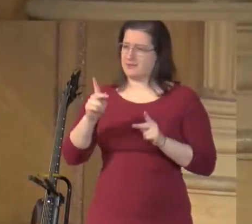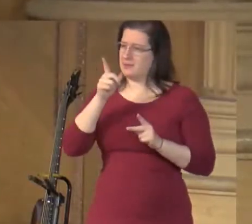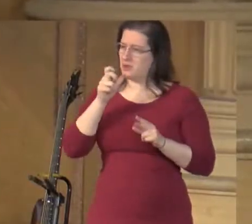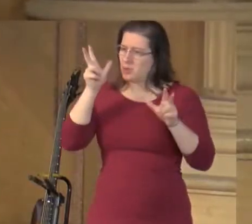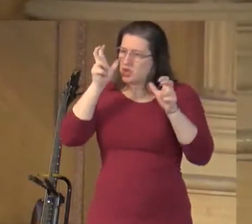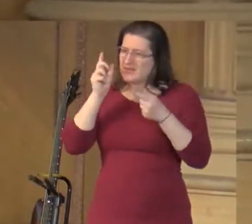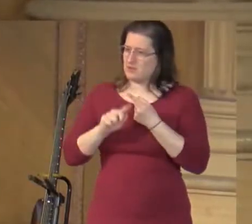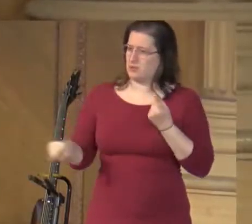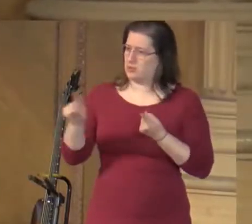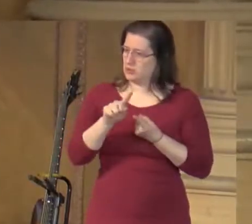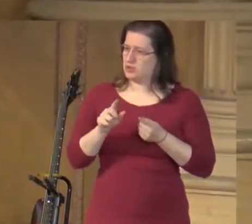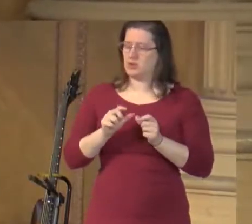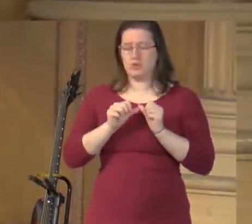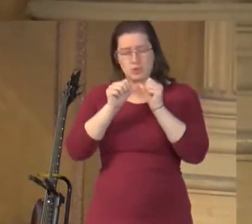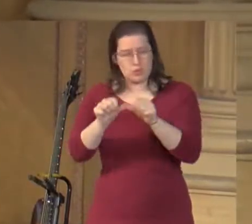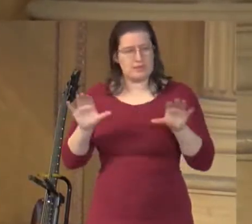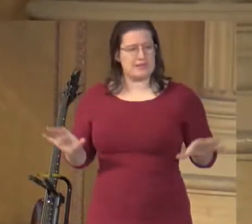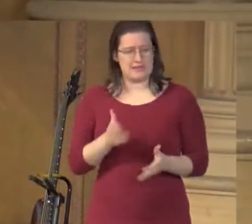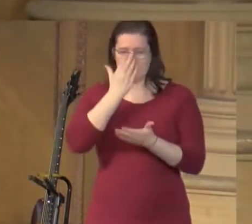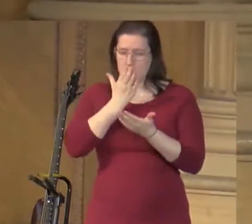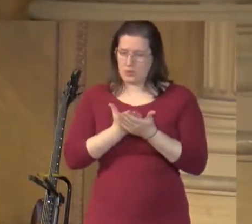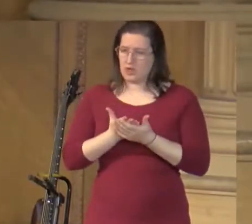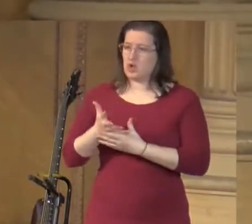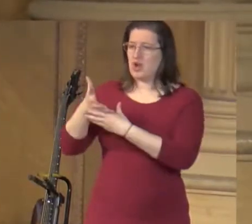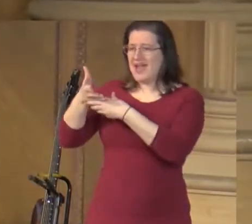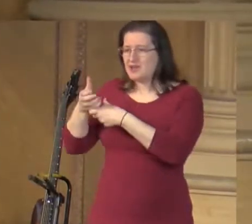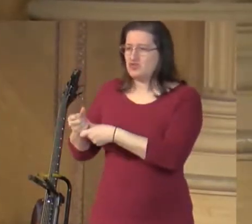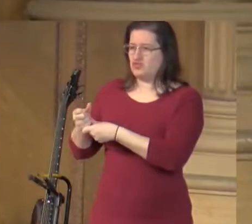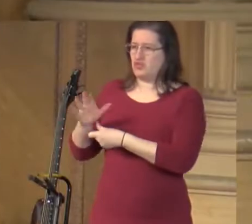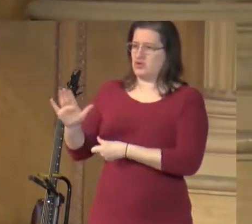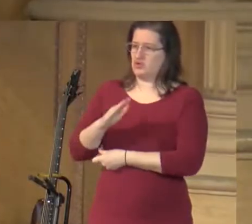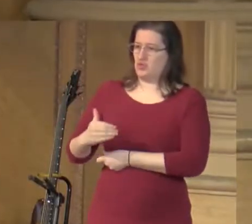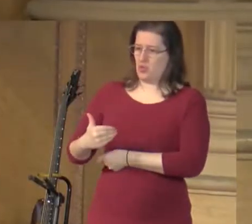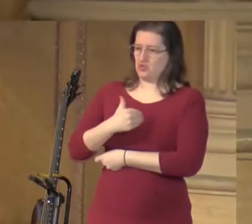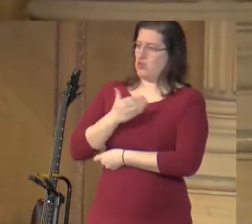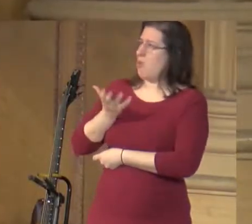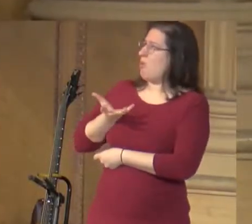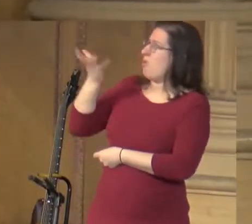keep doing good and entrust your soul to your faithful creator